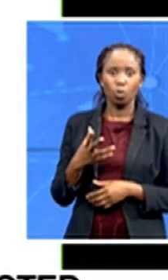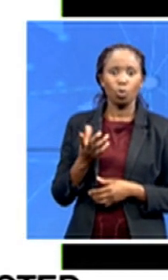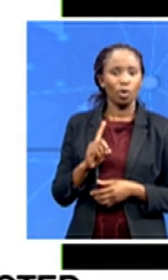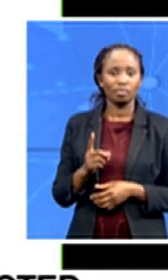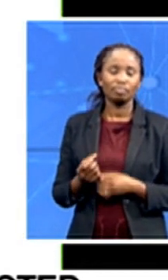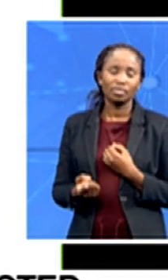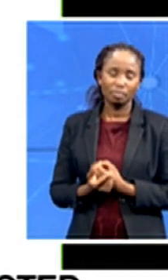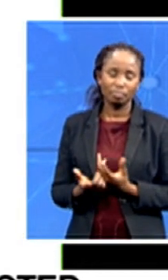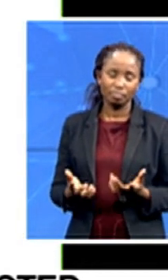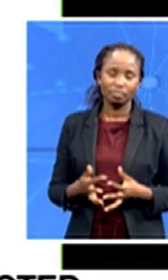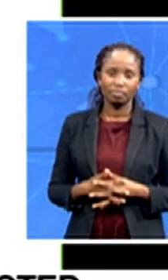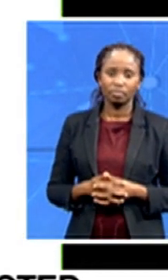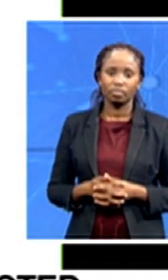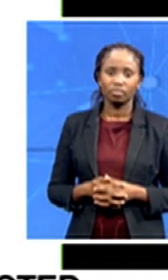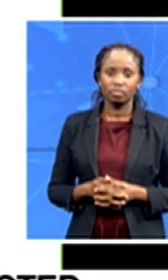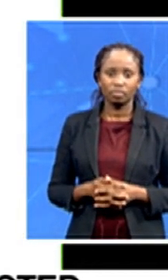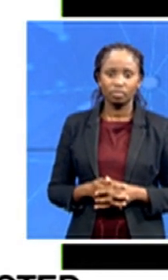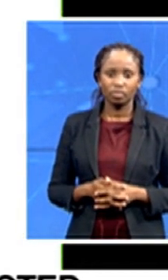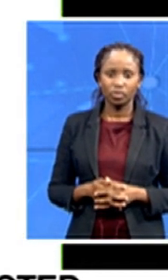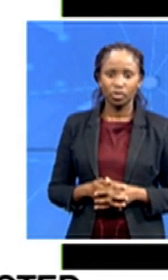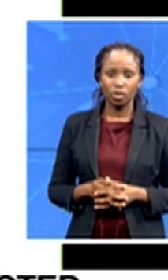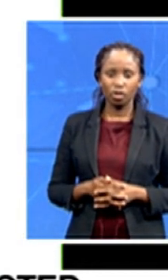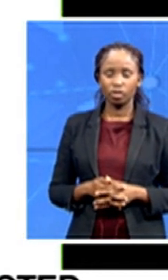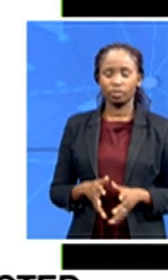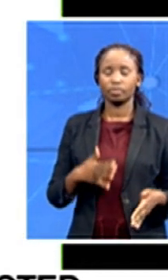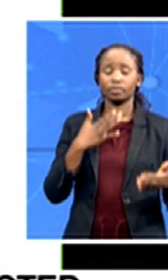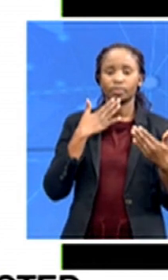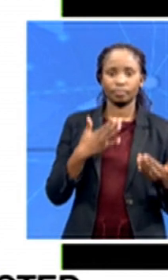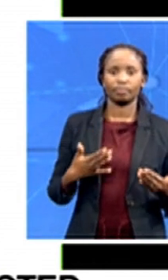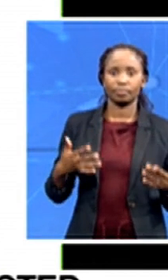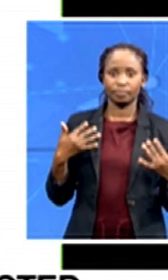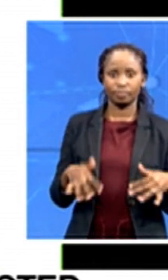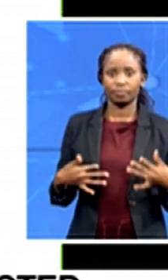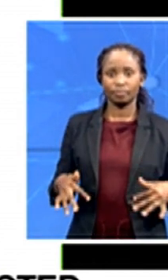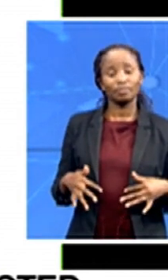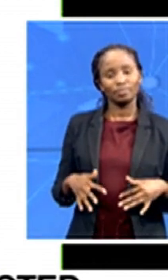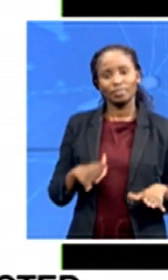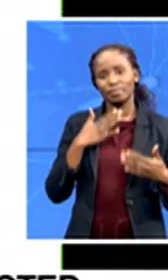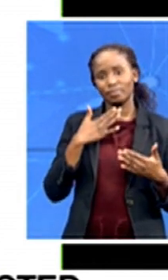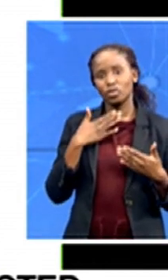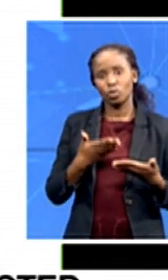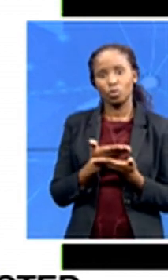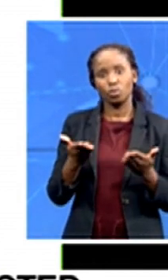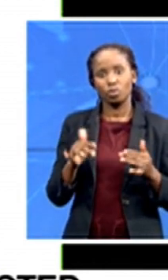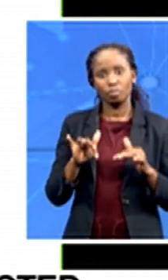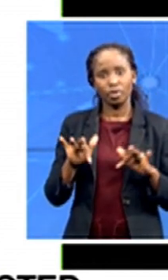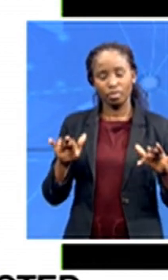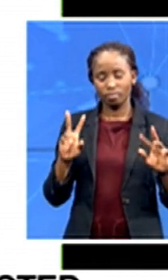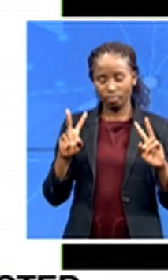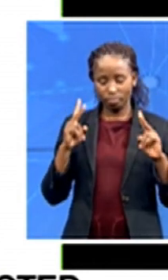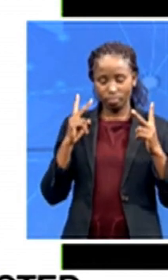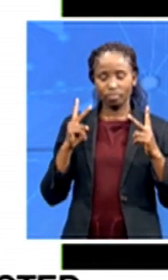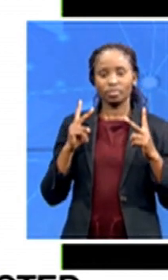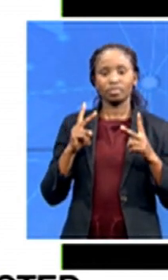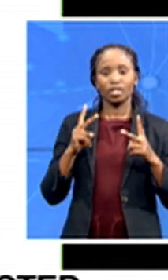So thank you very much. I would like to acknowledge everybody who's contributed to strengthening the vaccine safety surveillance,